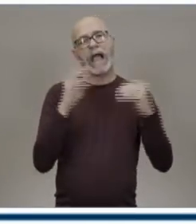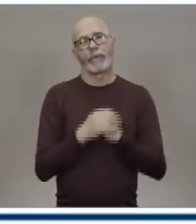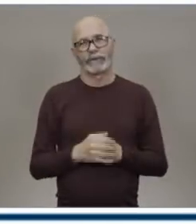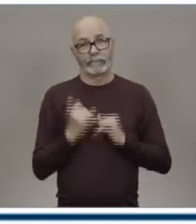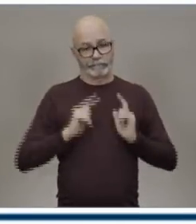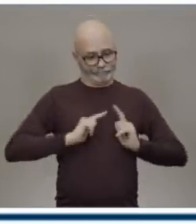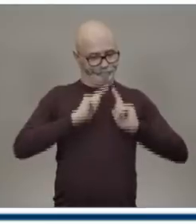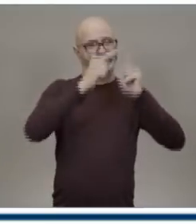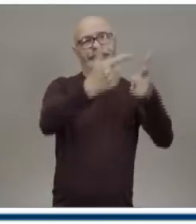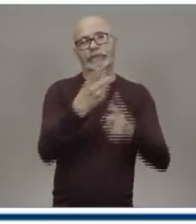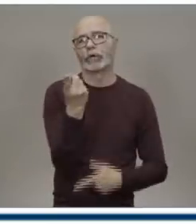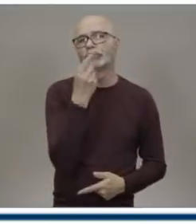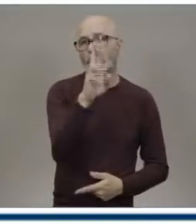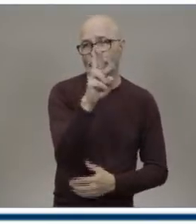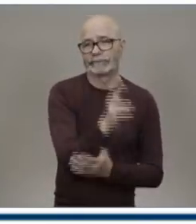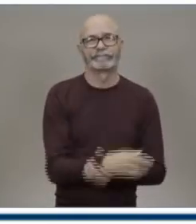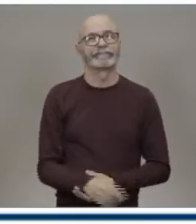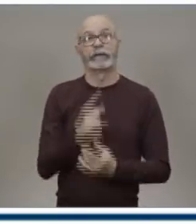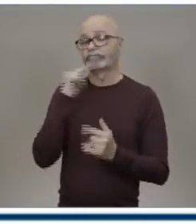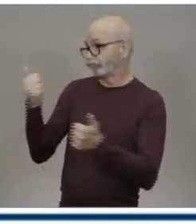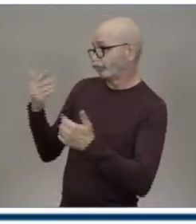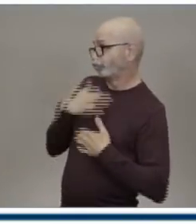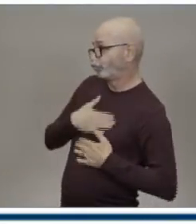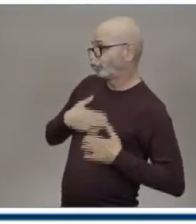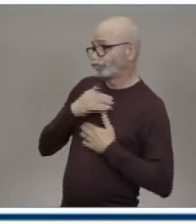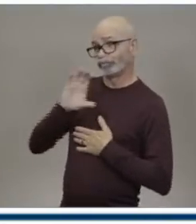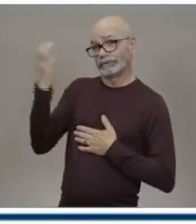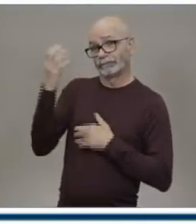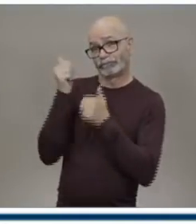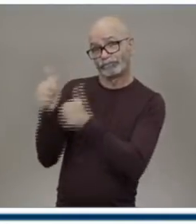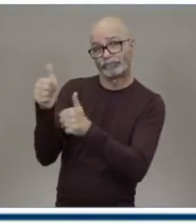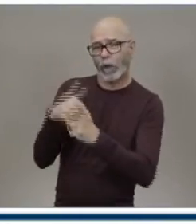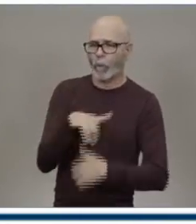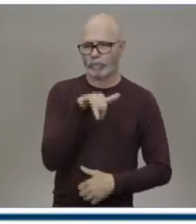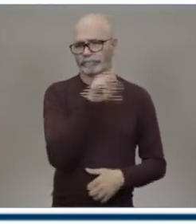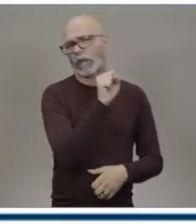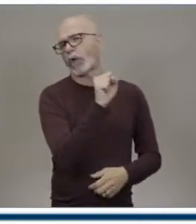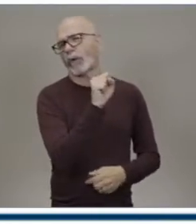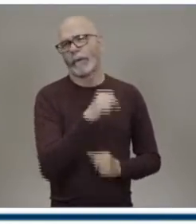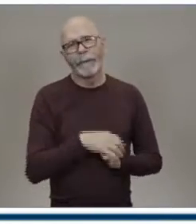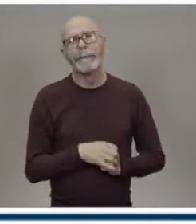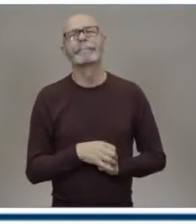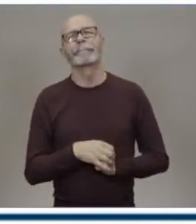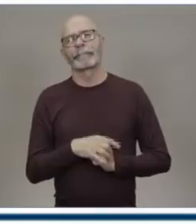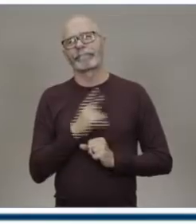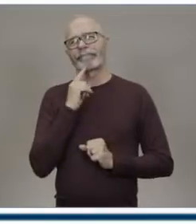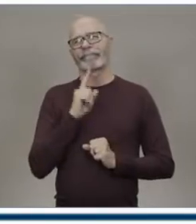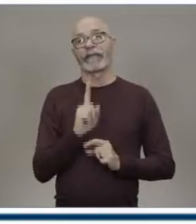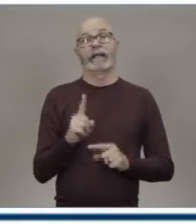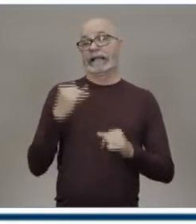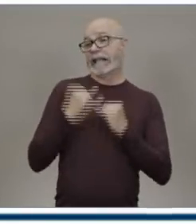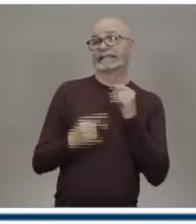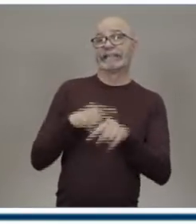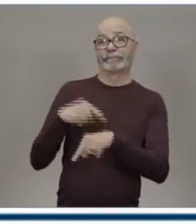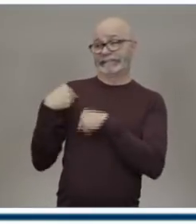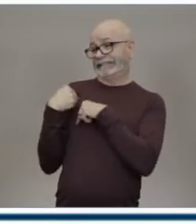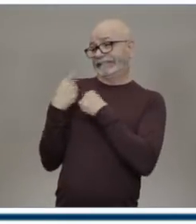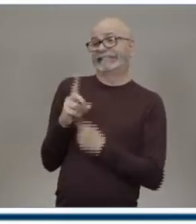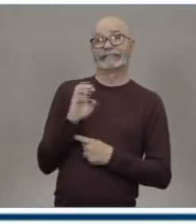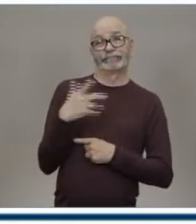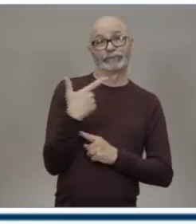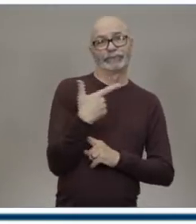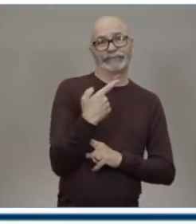And good afternoon, everybody. So since our last briefing on December 21st, we have identified 33 more cases